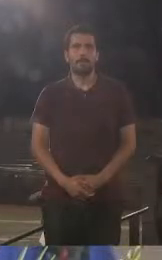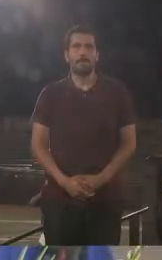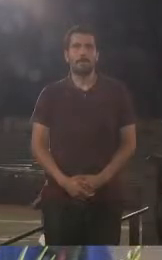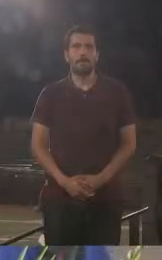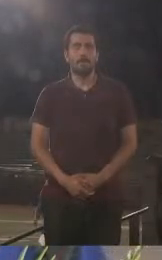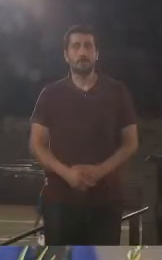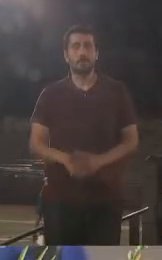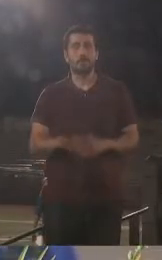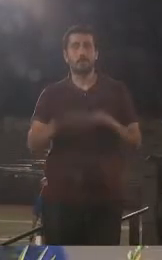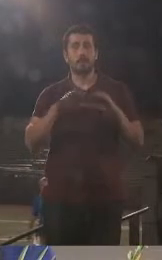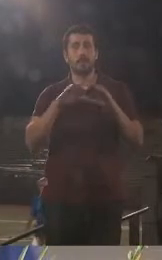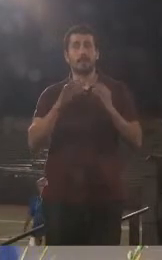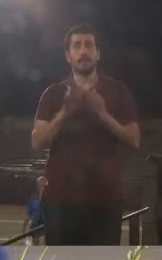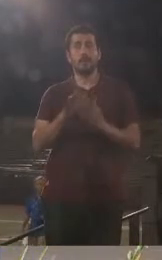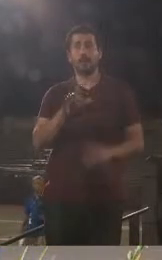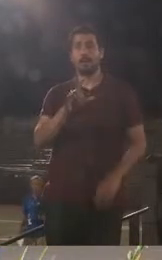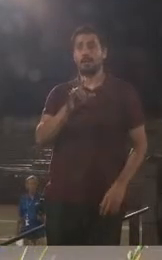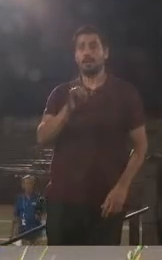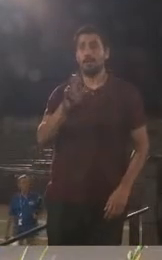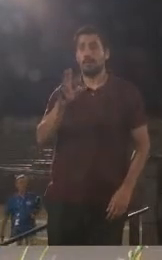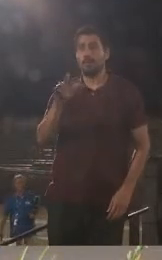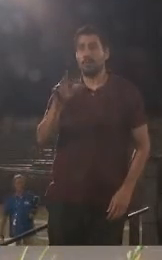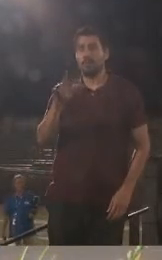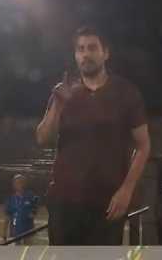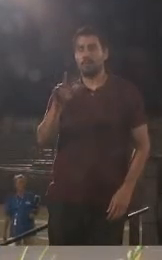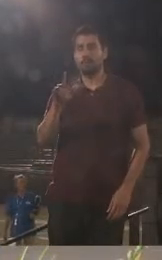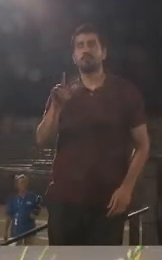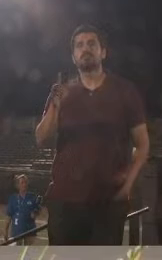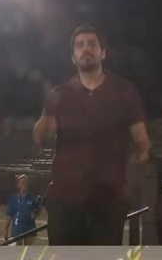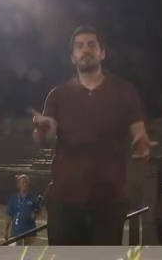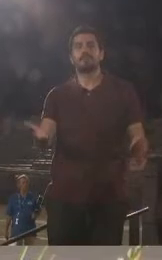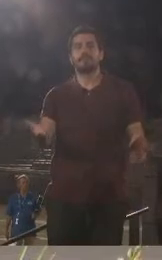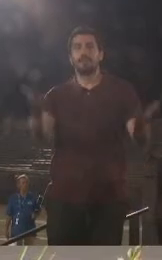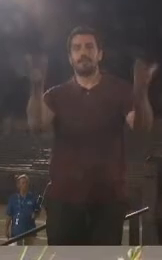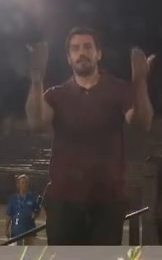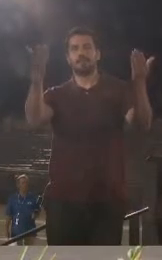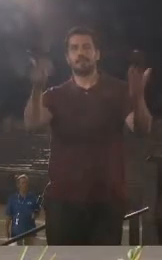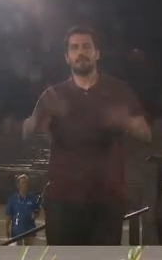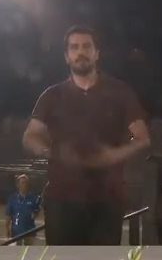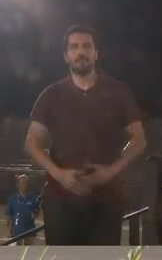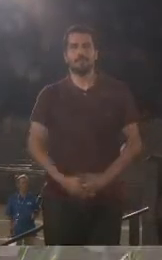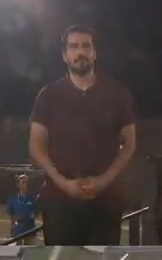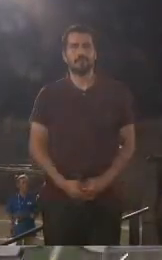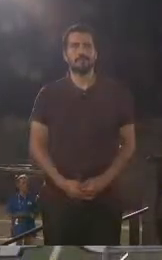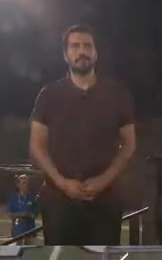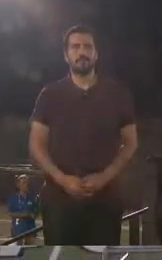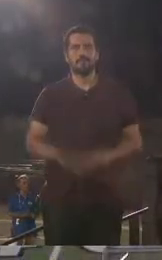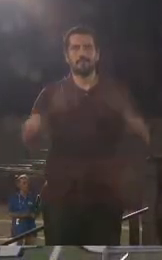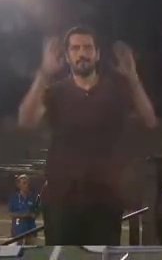would the class of 2023 please stand?